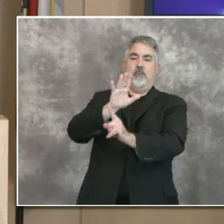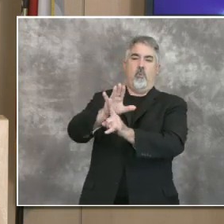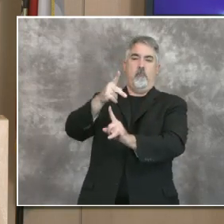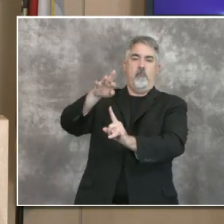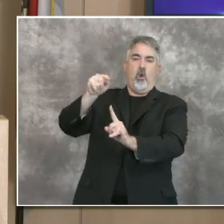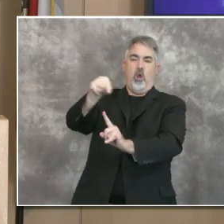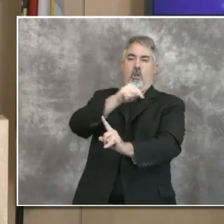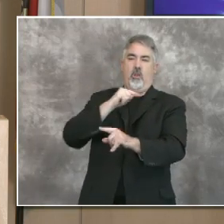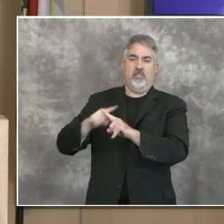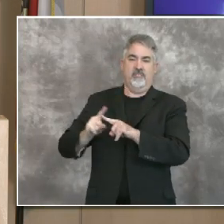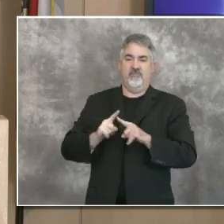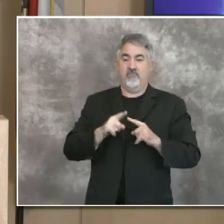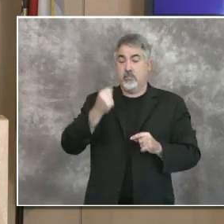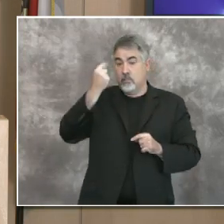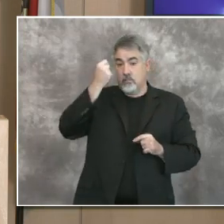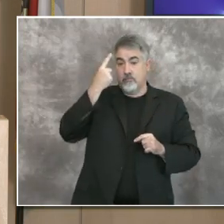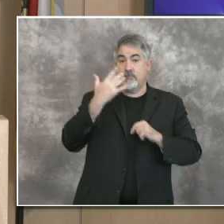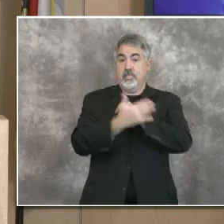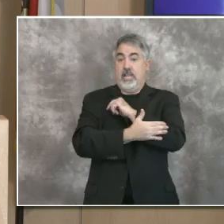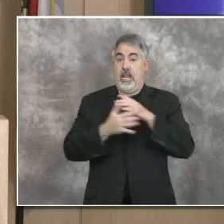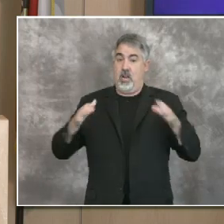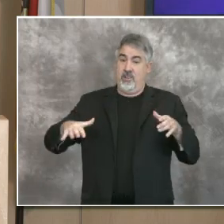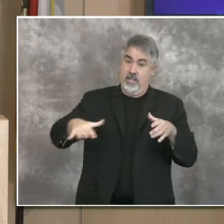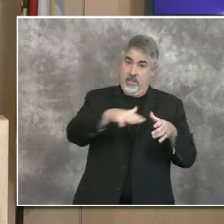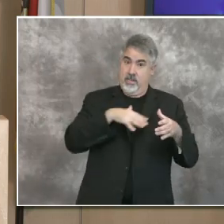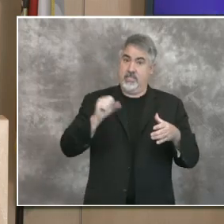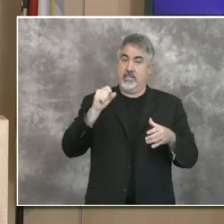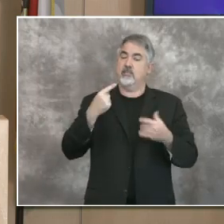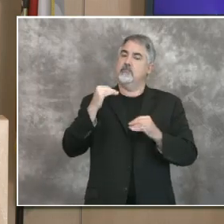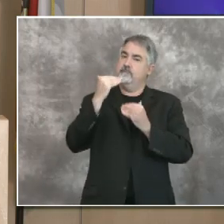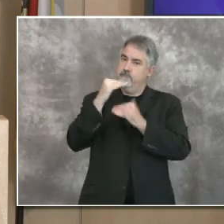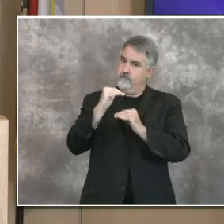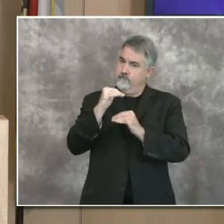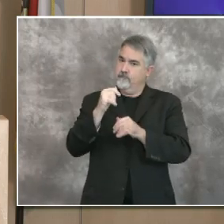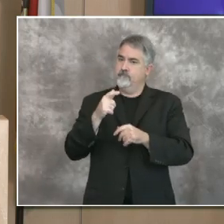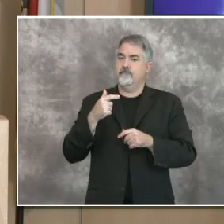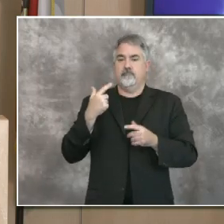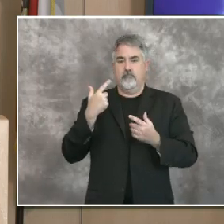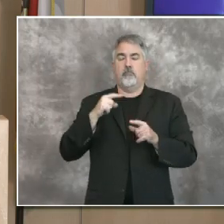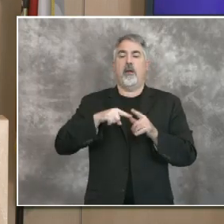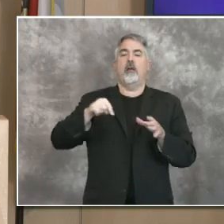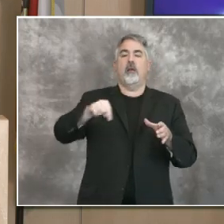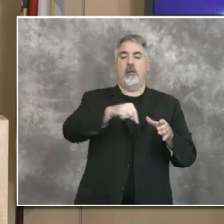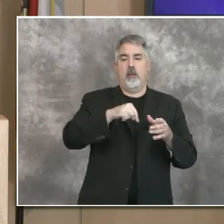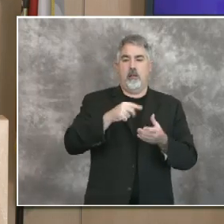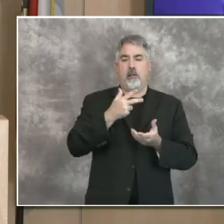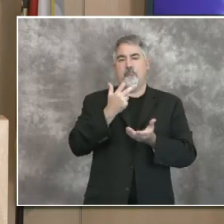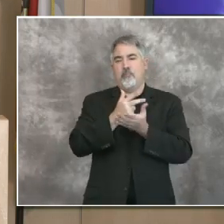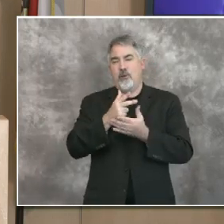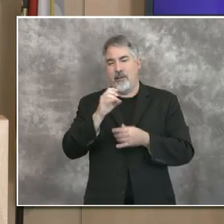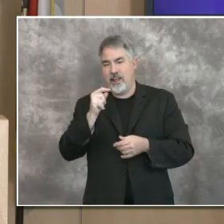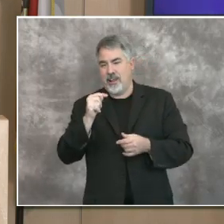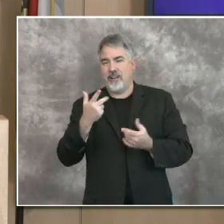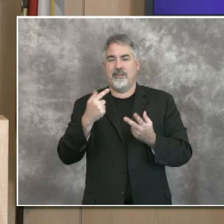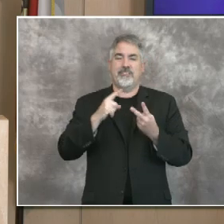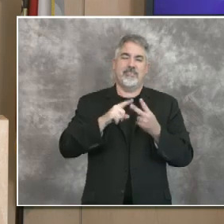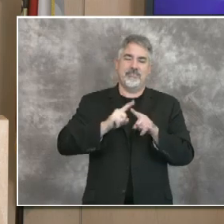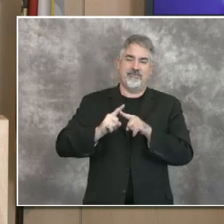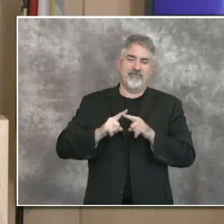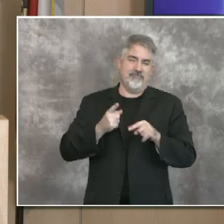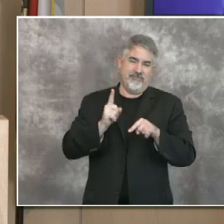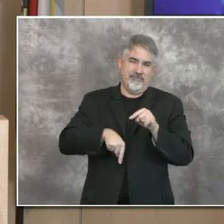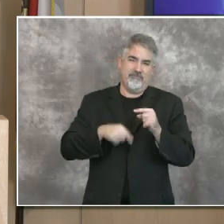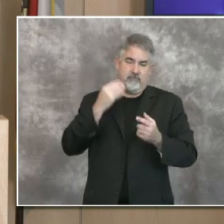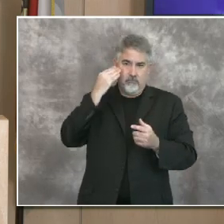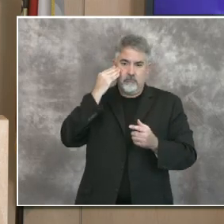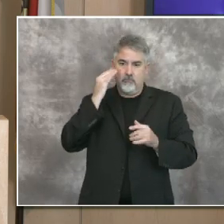The countywide restrictions are around the types of activities that can happen in parks, around parking lots, around other types of things. As we